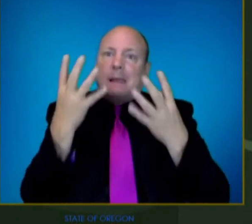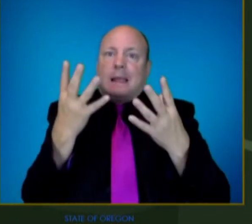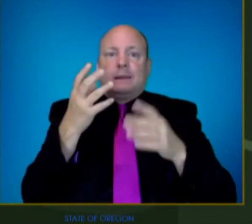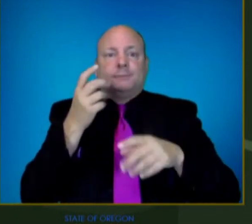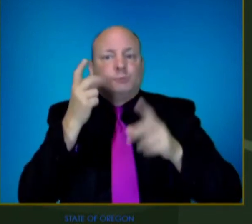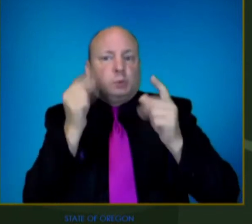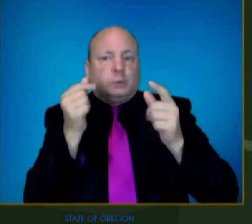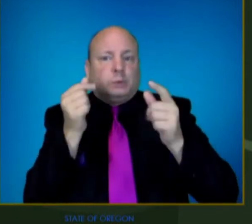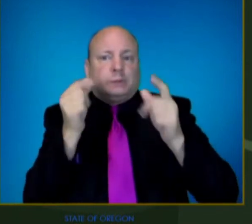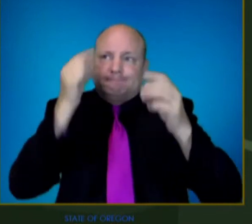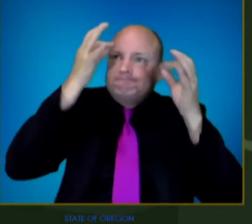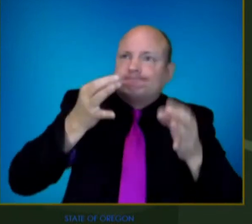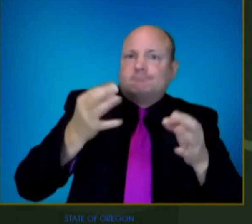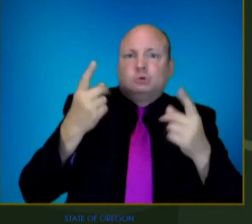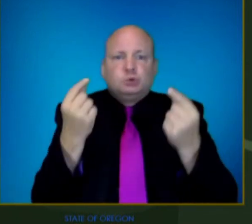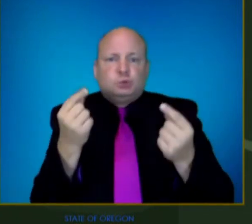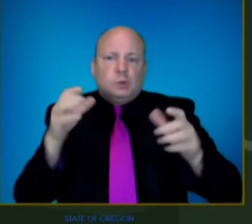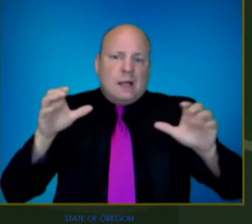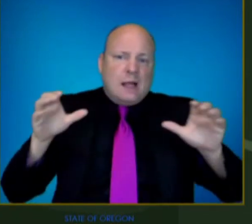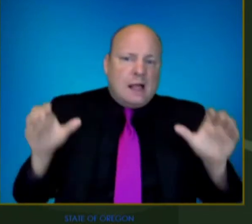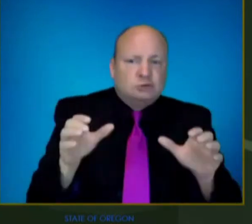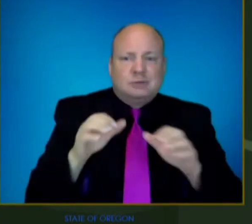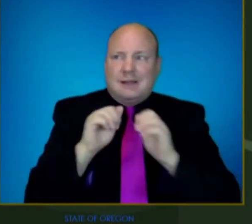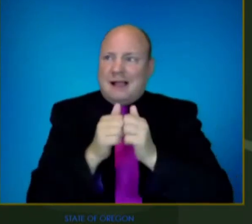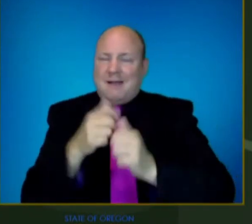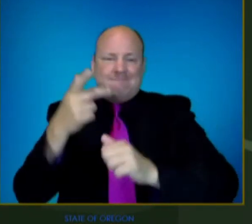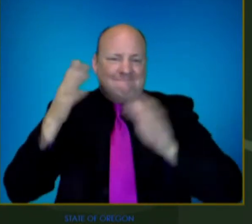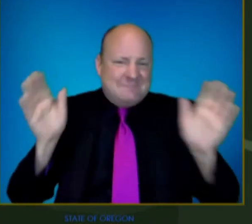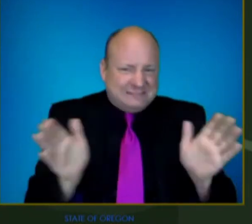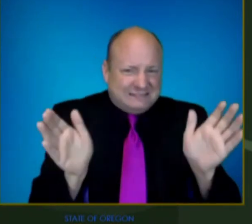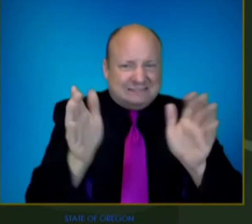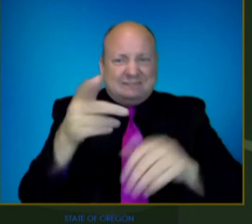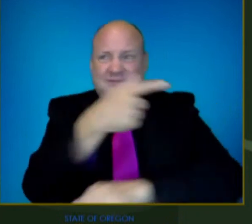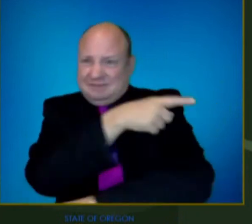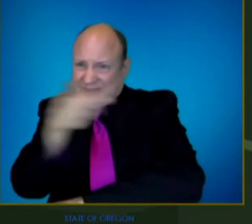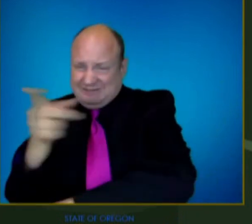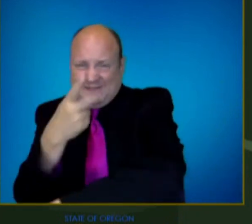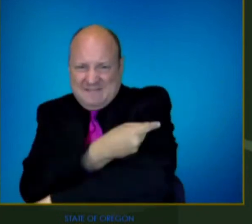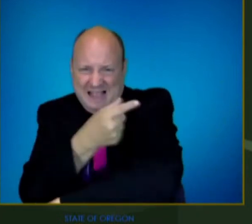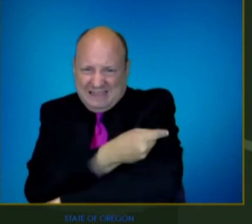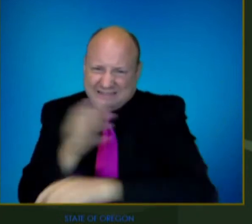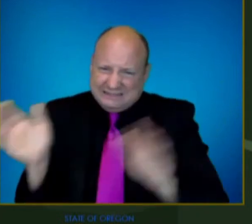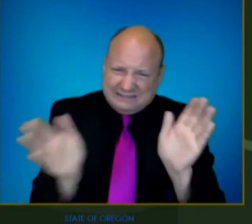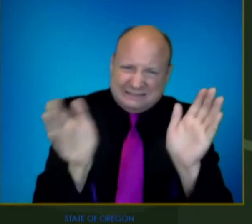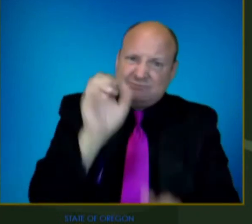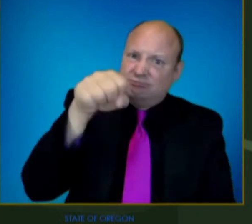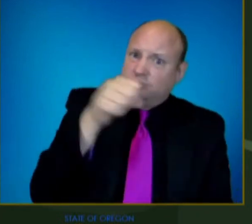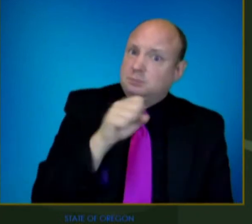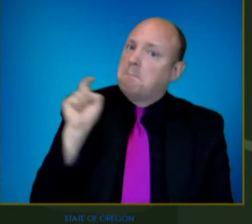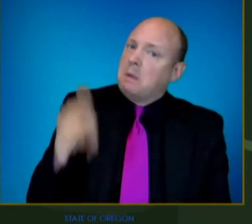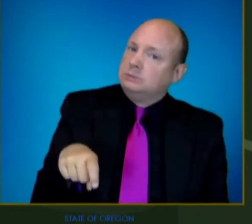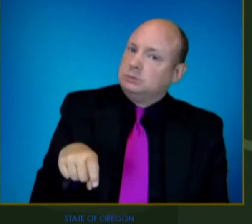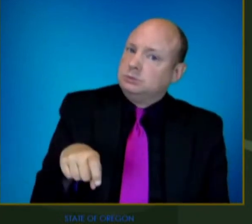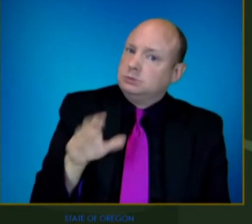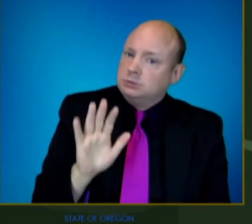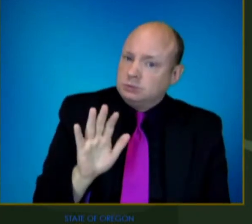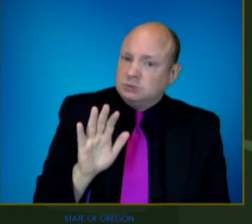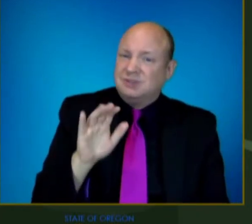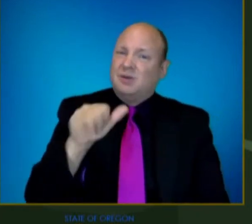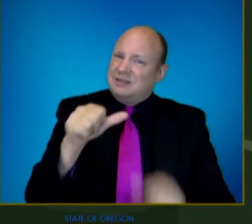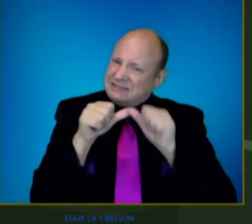the best way to protect yourself and your family from this deadly virus. We continue to work to